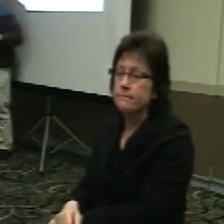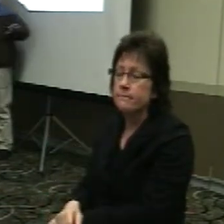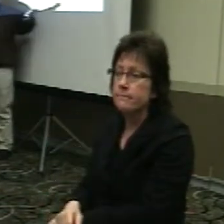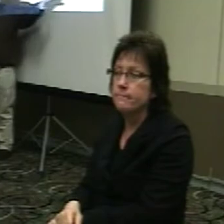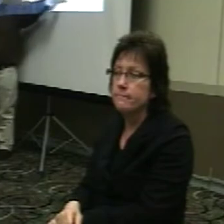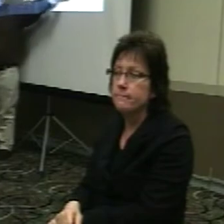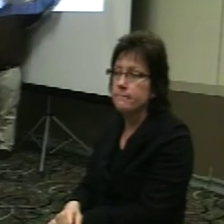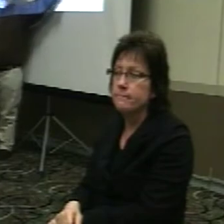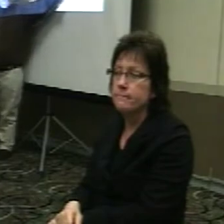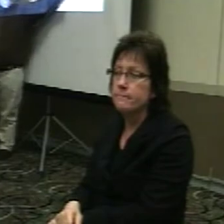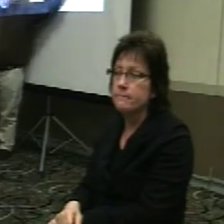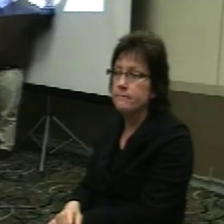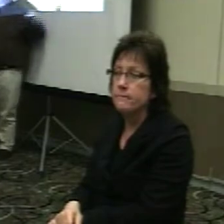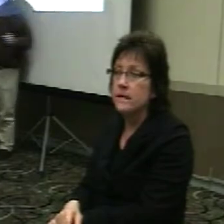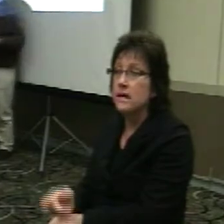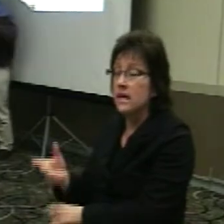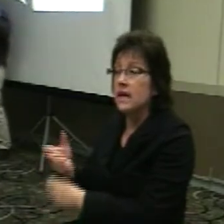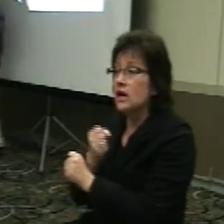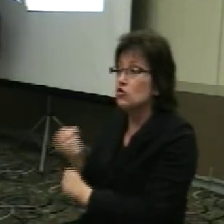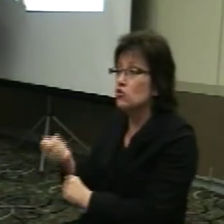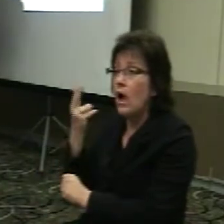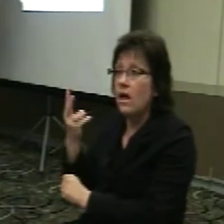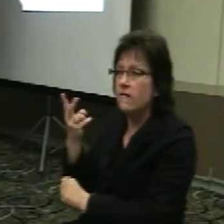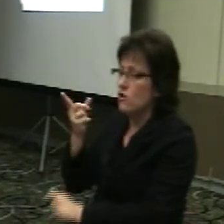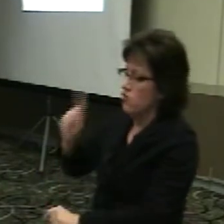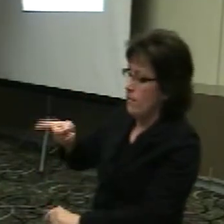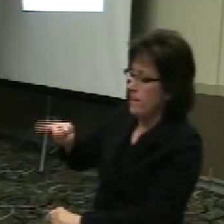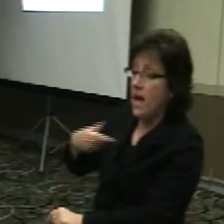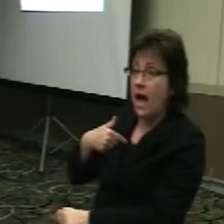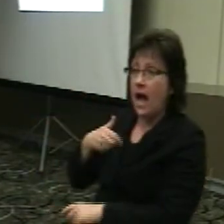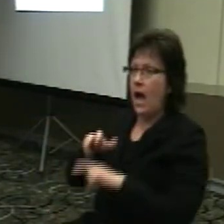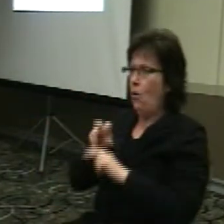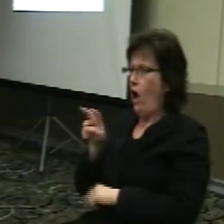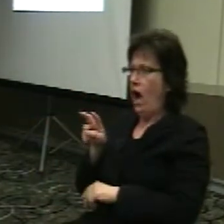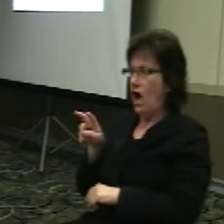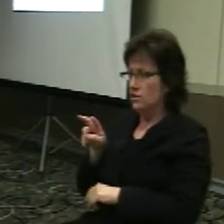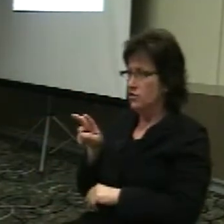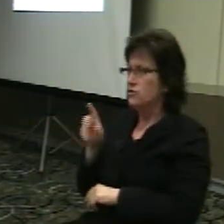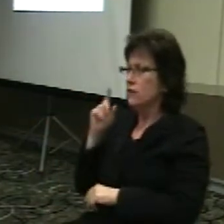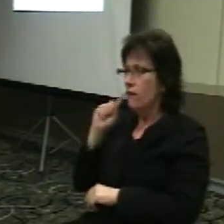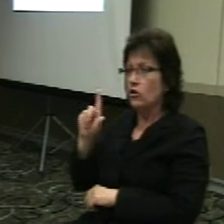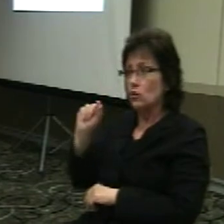Okay. He got 12 reprimands. Now I watched for 20 minutes.